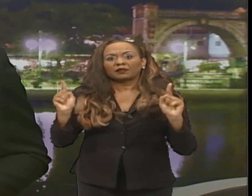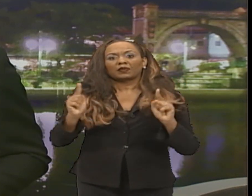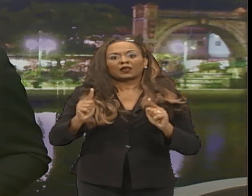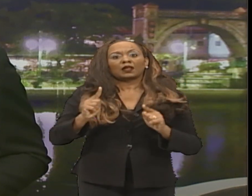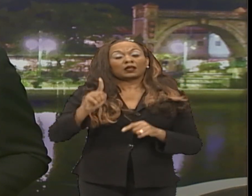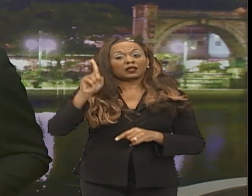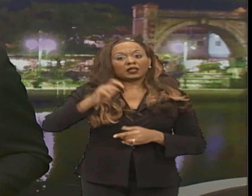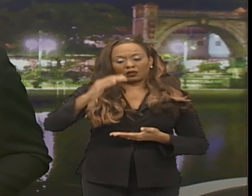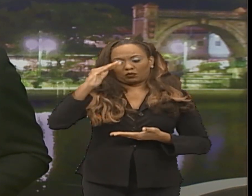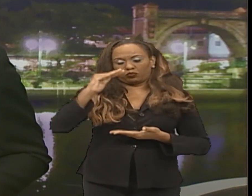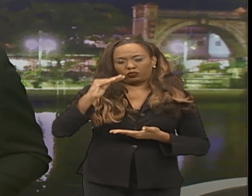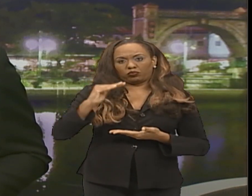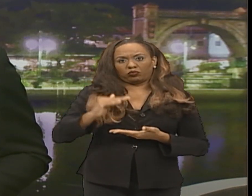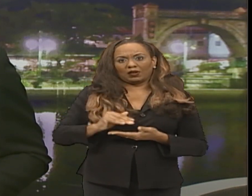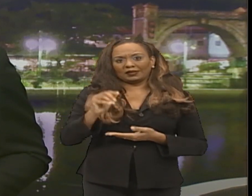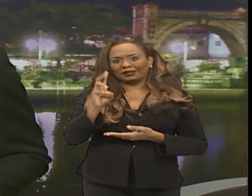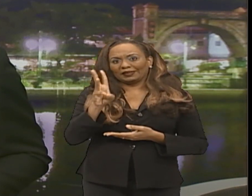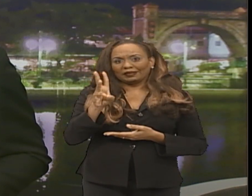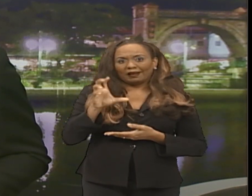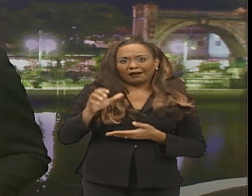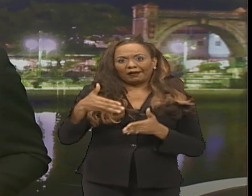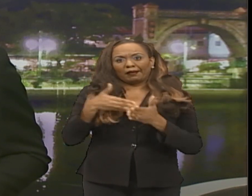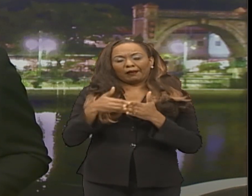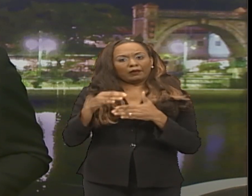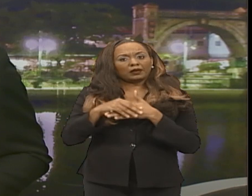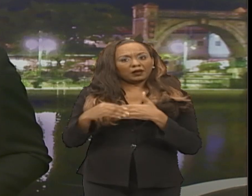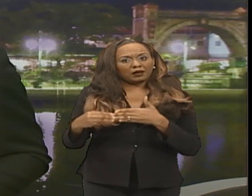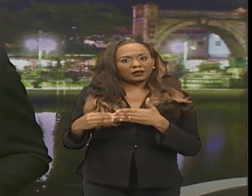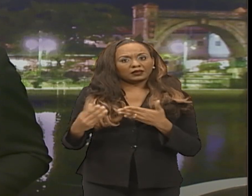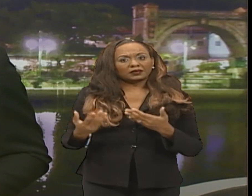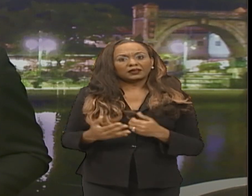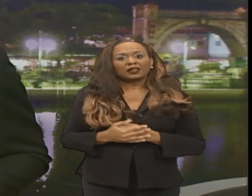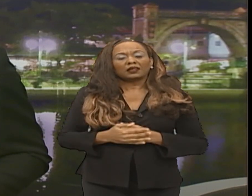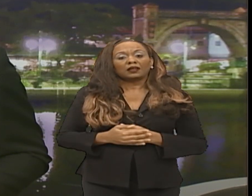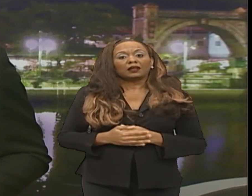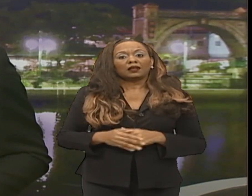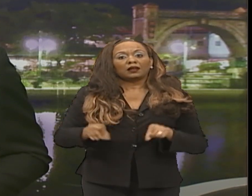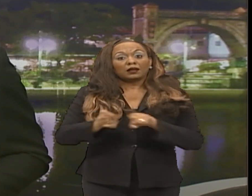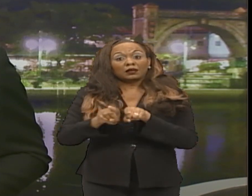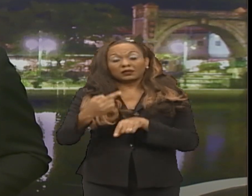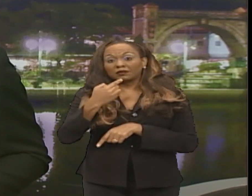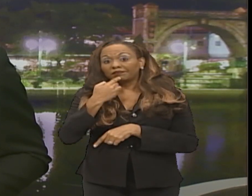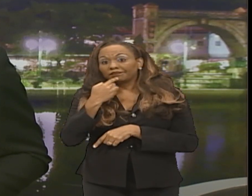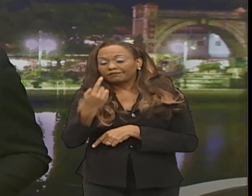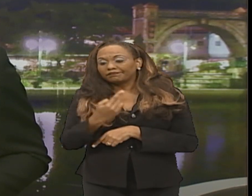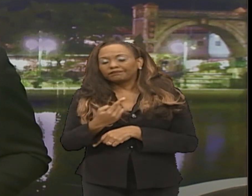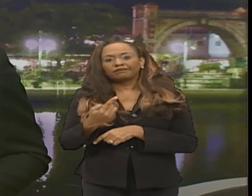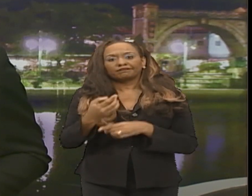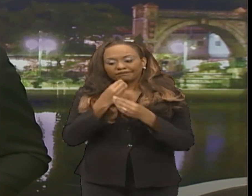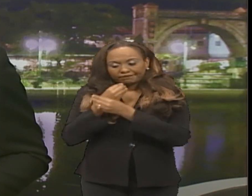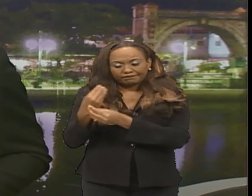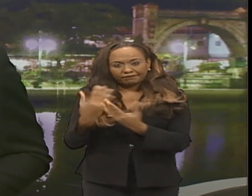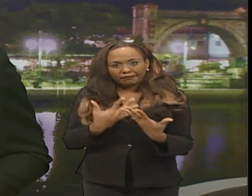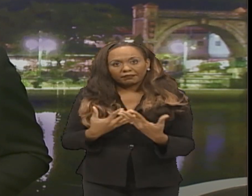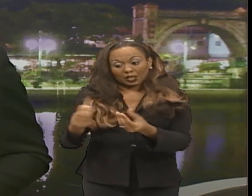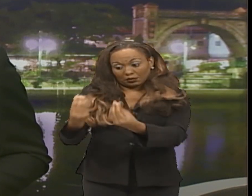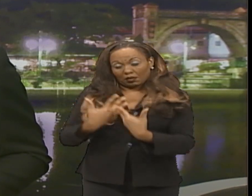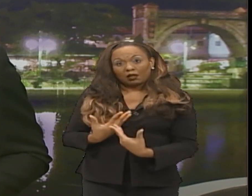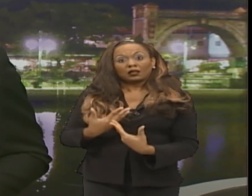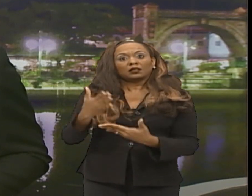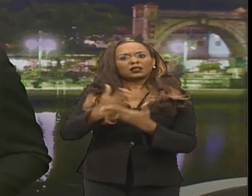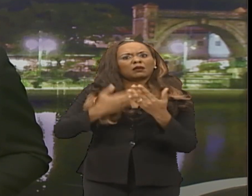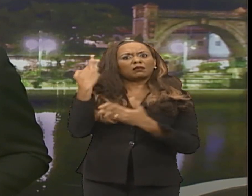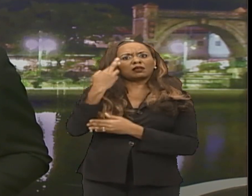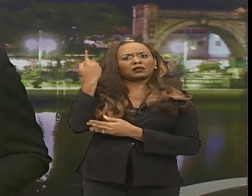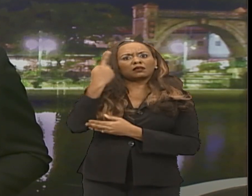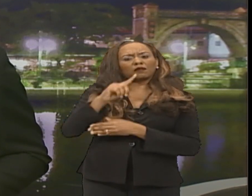needed to be reduced by $600,000. The statement also outlines some of the reasons for the retrenchment. They include,